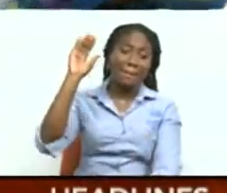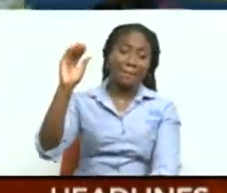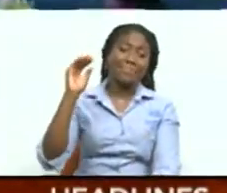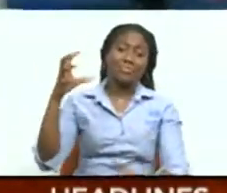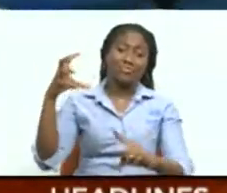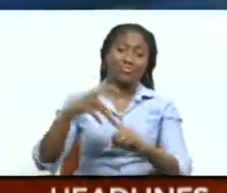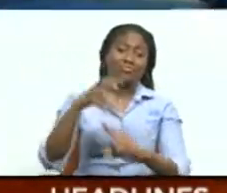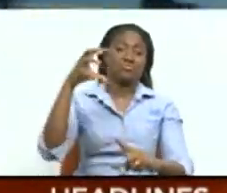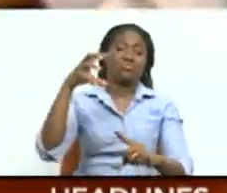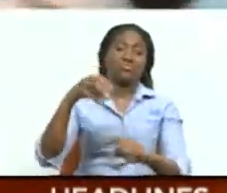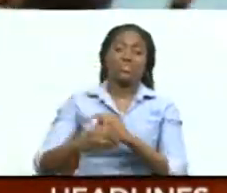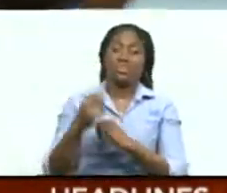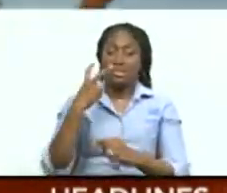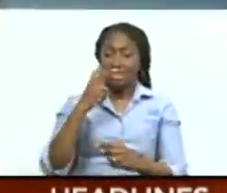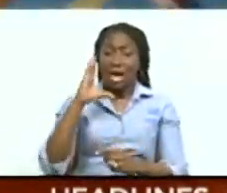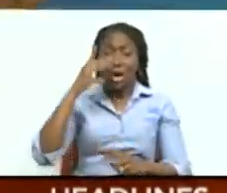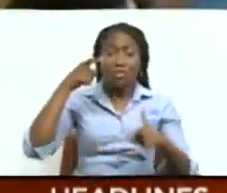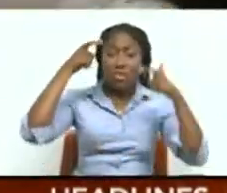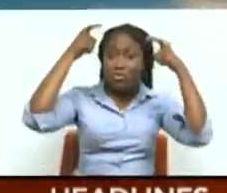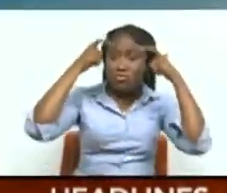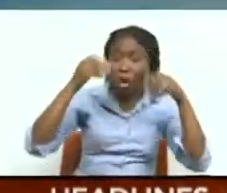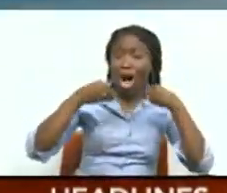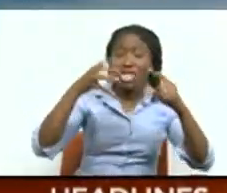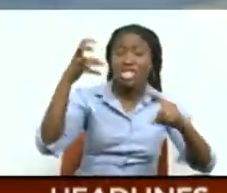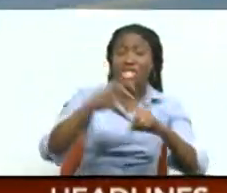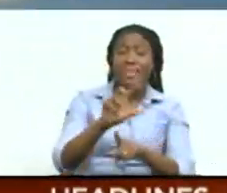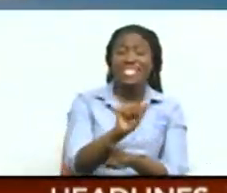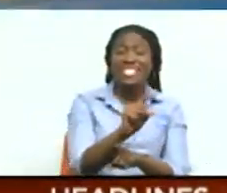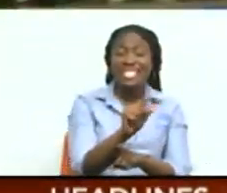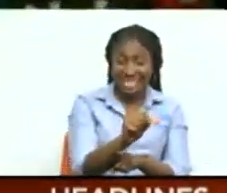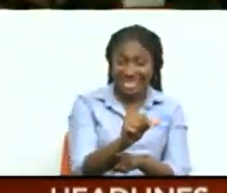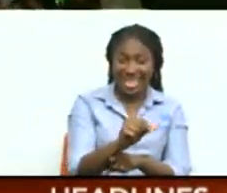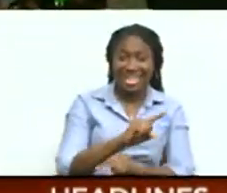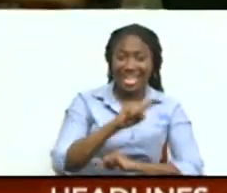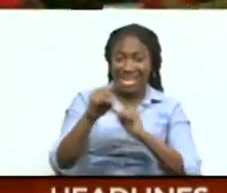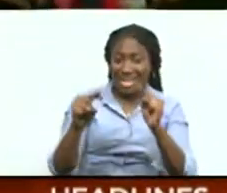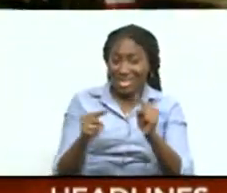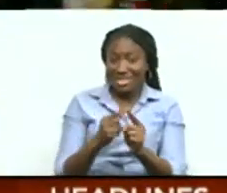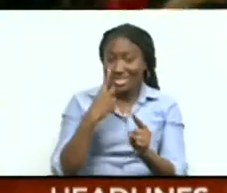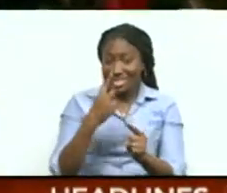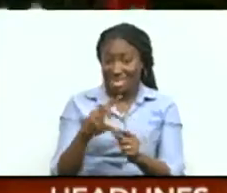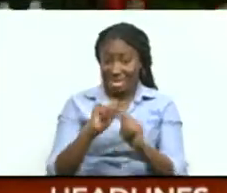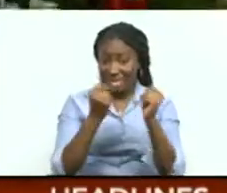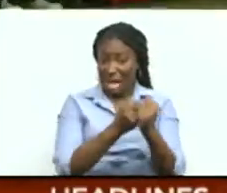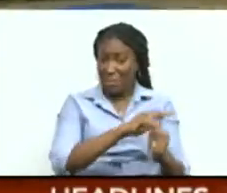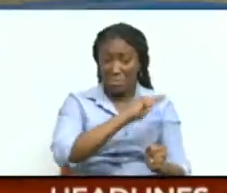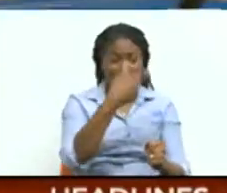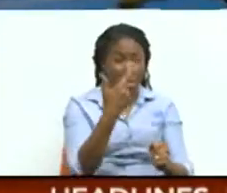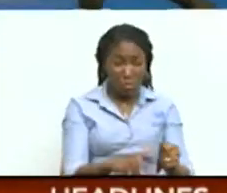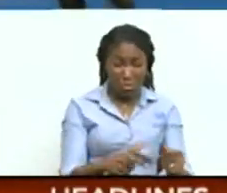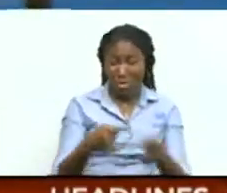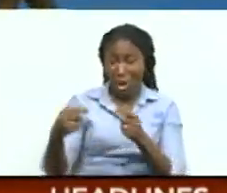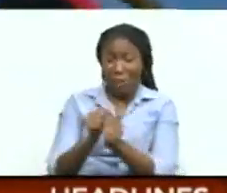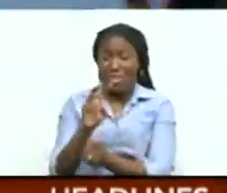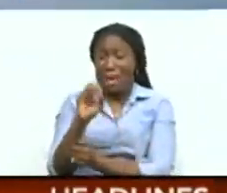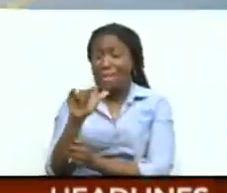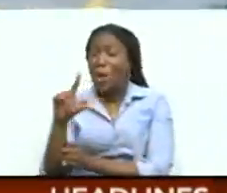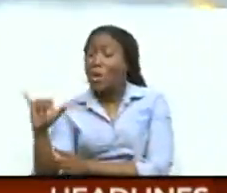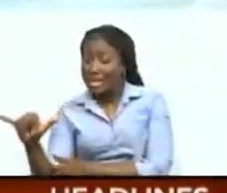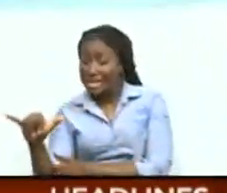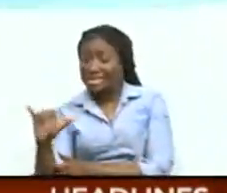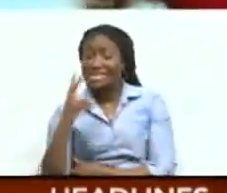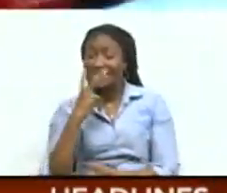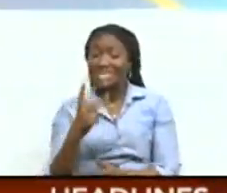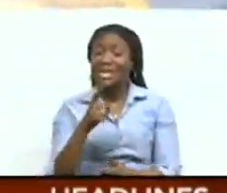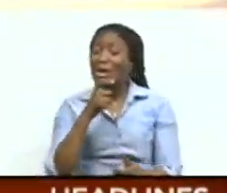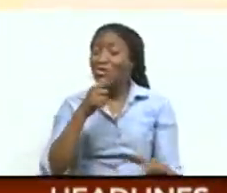Championships will crown a champion on Saturday when Spartans put their unbeaten record on the line against Maloney Pacers, who will be looking for the